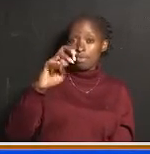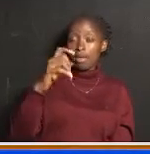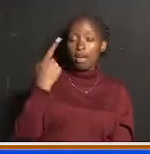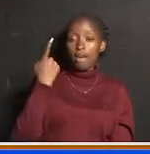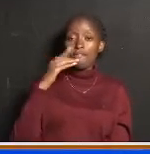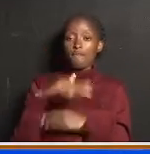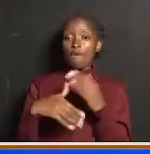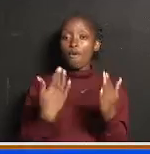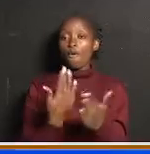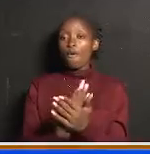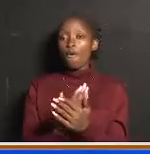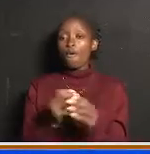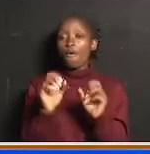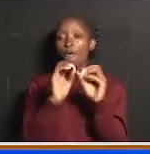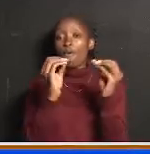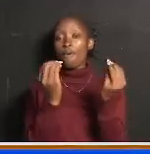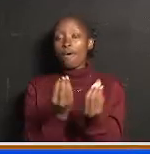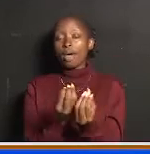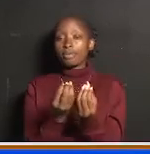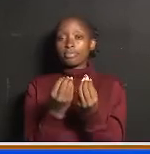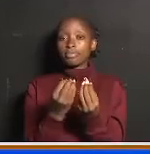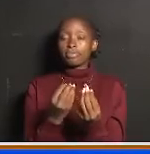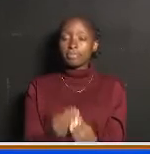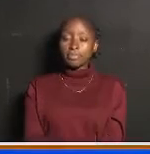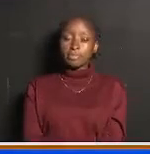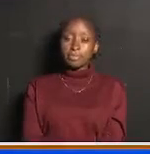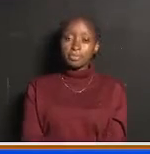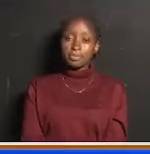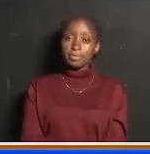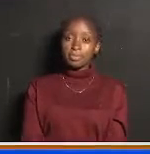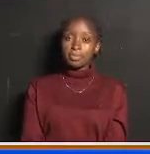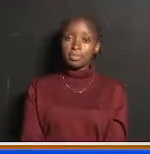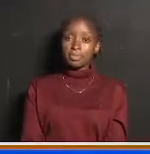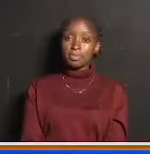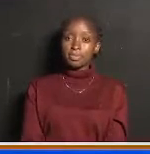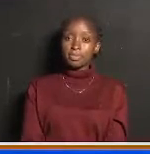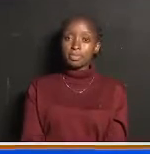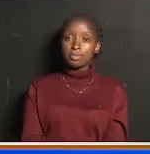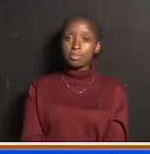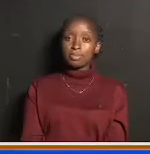country. Elizabeth Mutuku with the details.